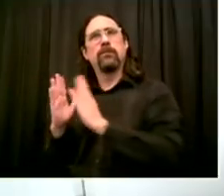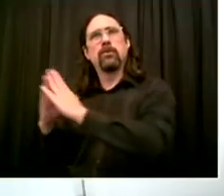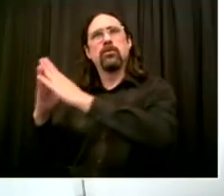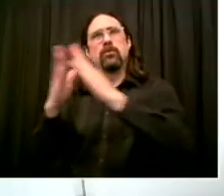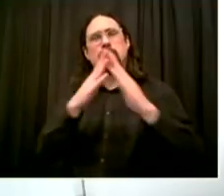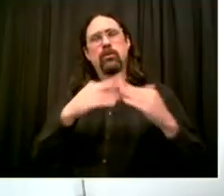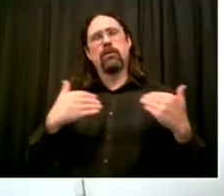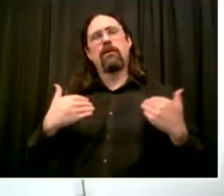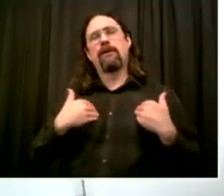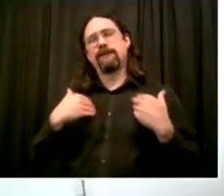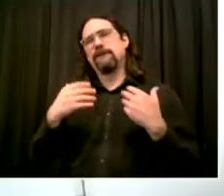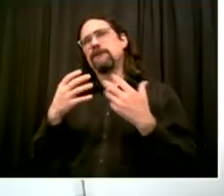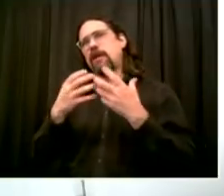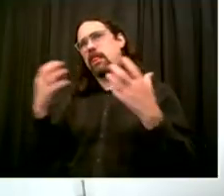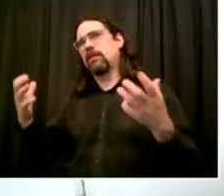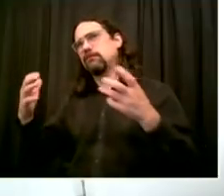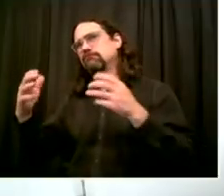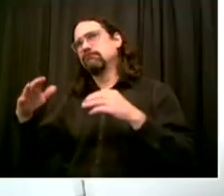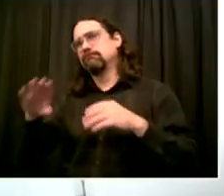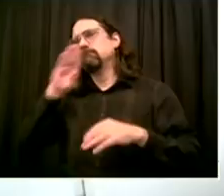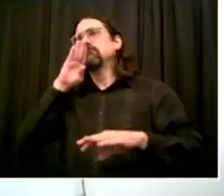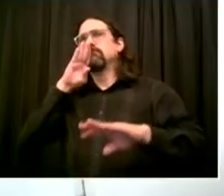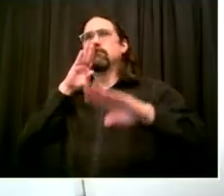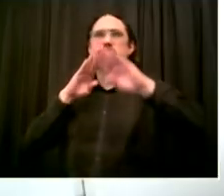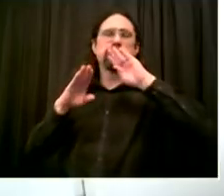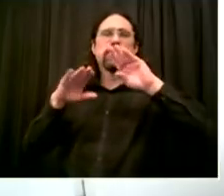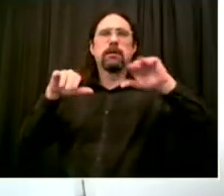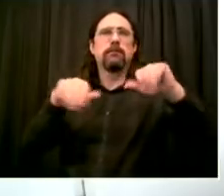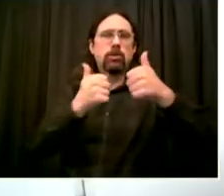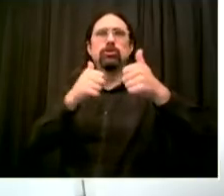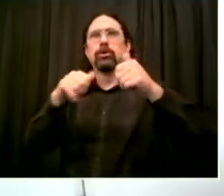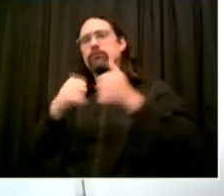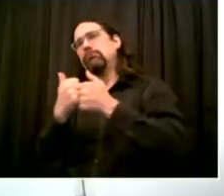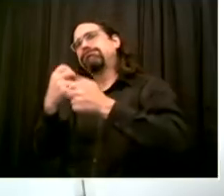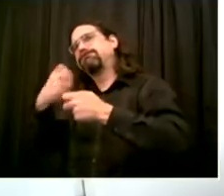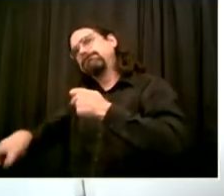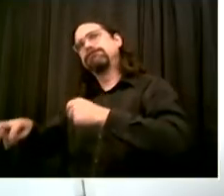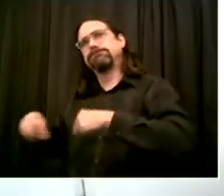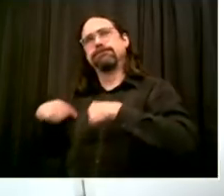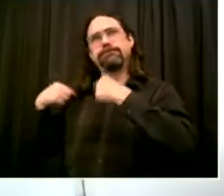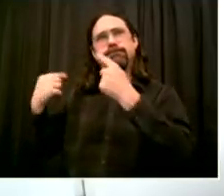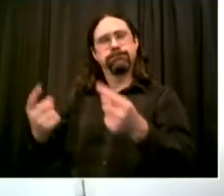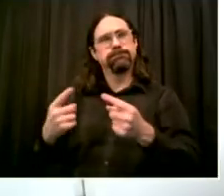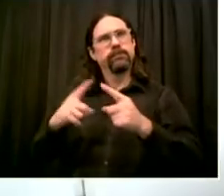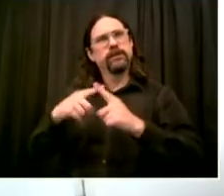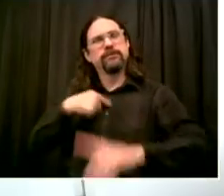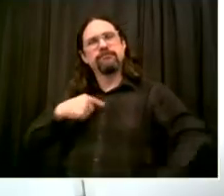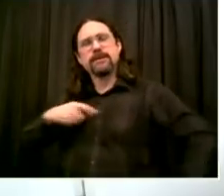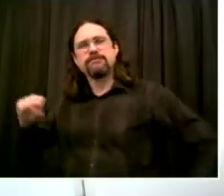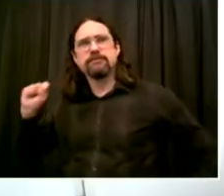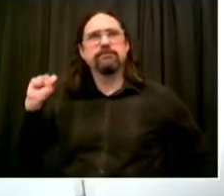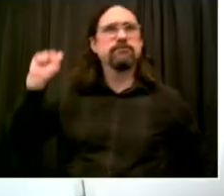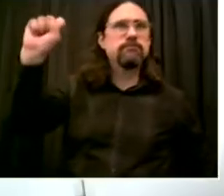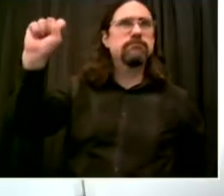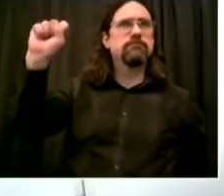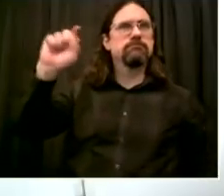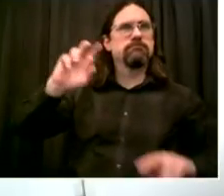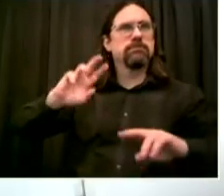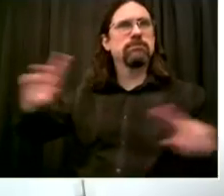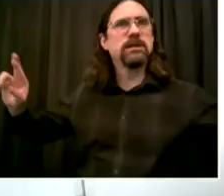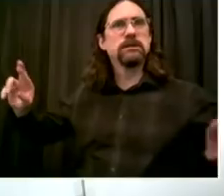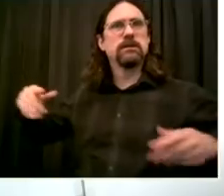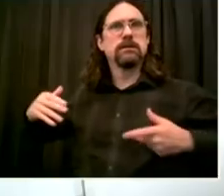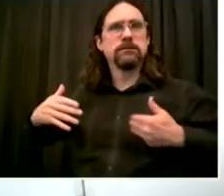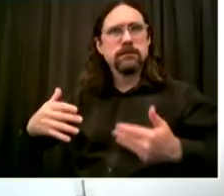that we resist the temptation to overuse law enforcement to solve all of the problems in our community. We do need a holistic